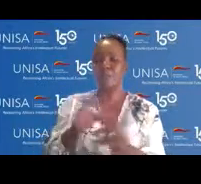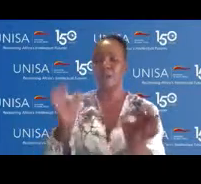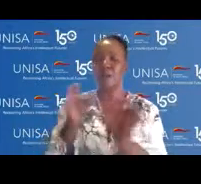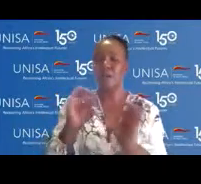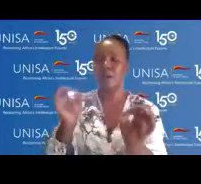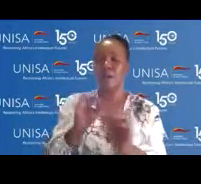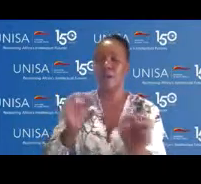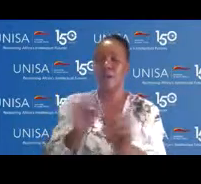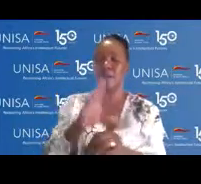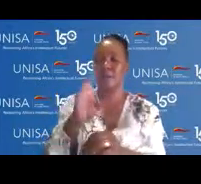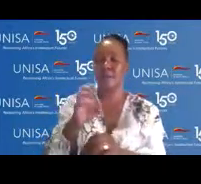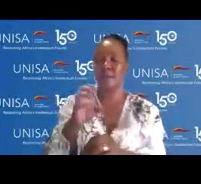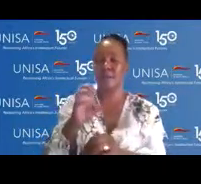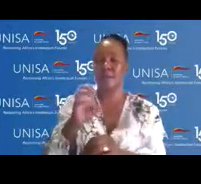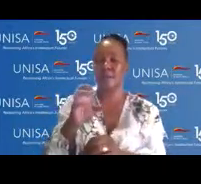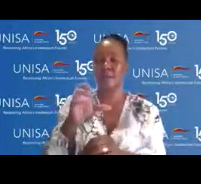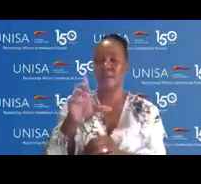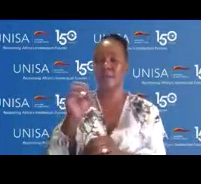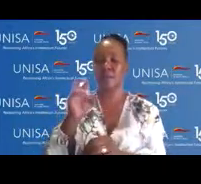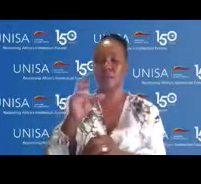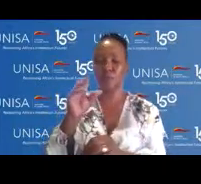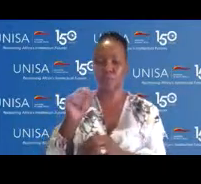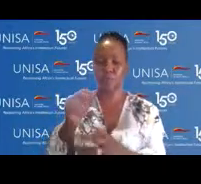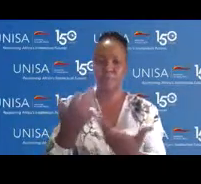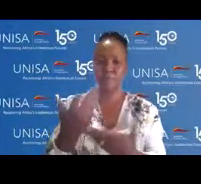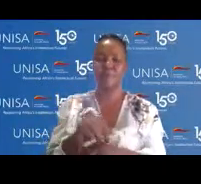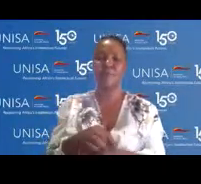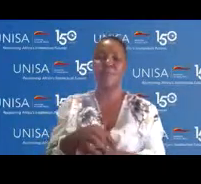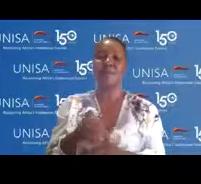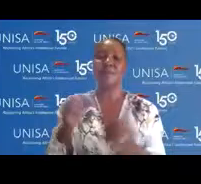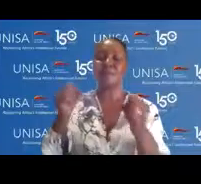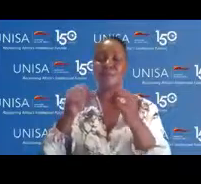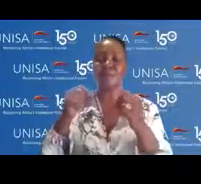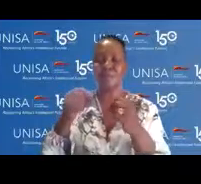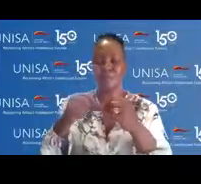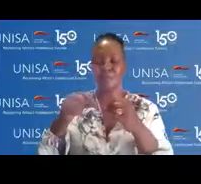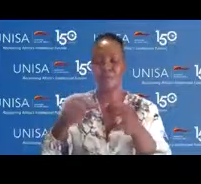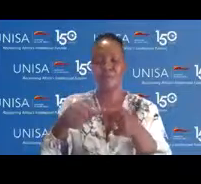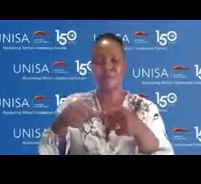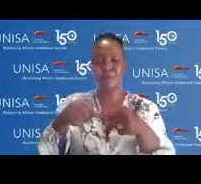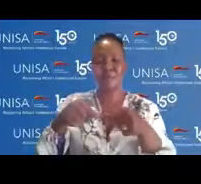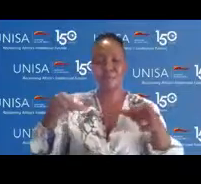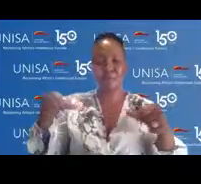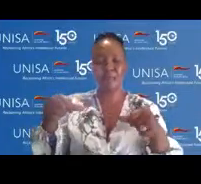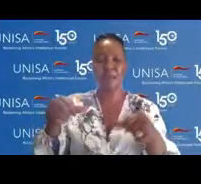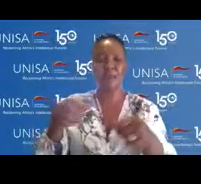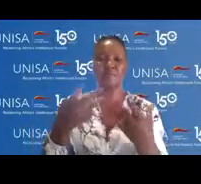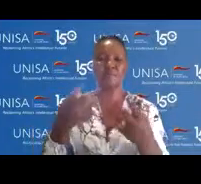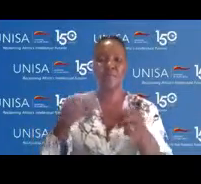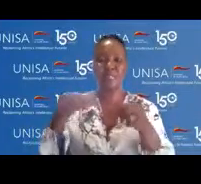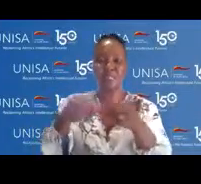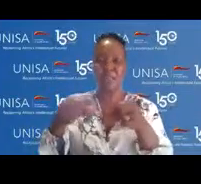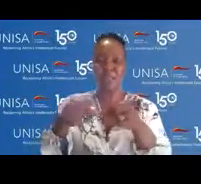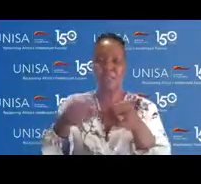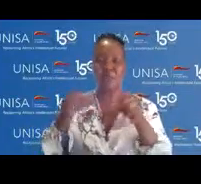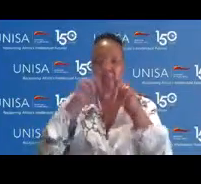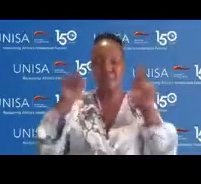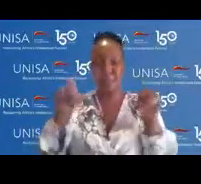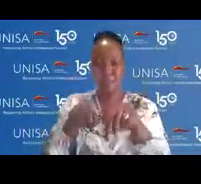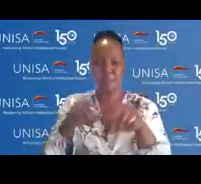of the stuff is pretty much standard. The size of the screen, the RAM that you've got available, that's also kind of